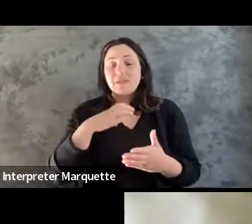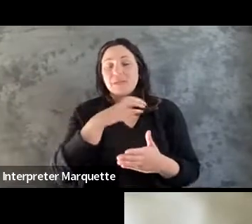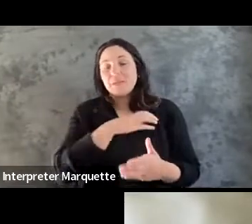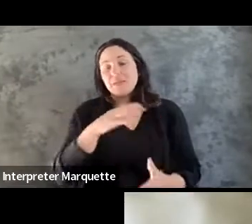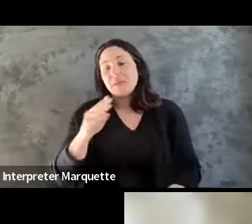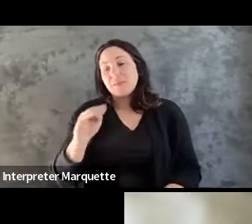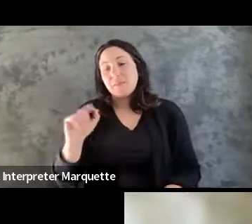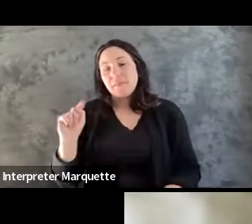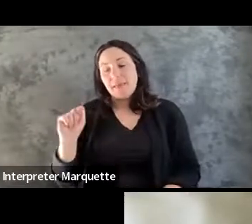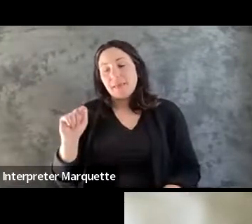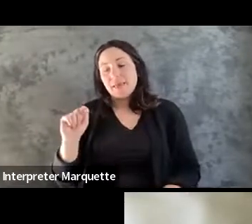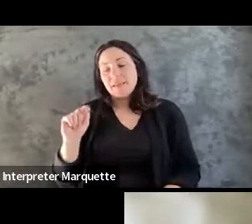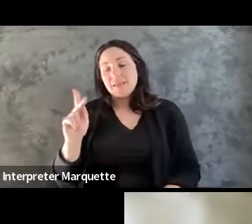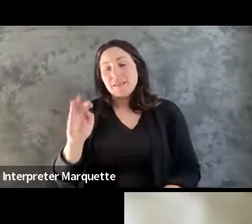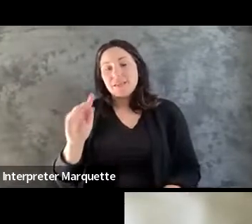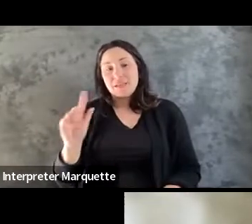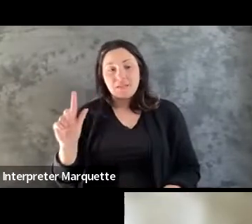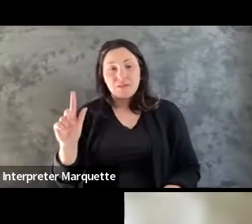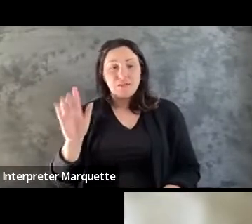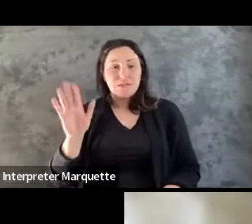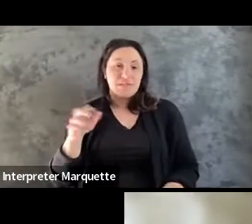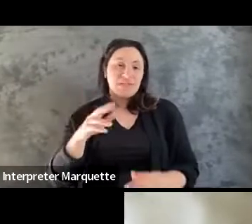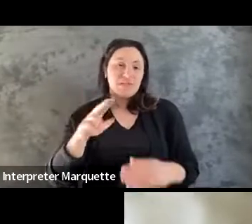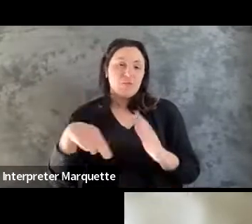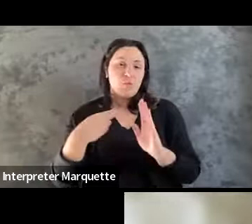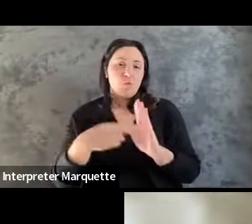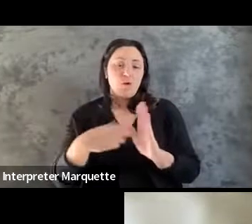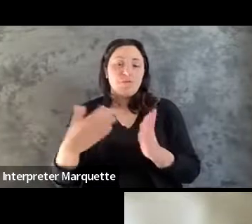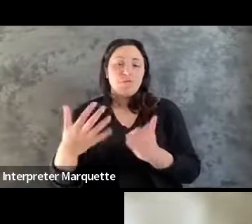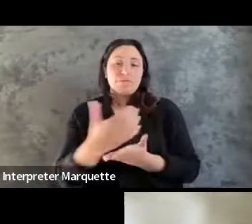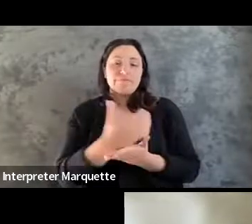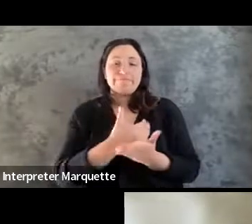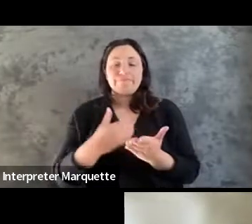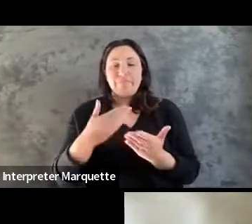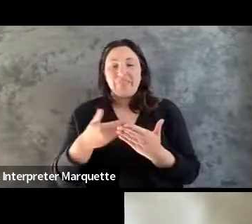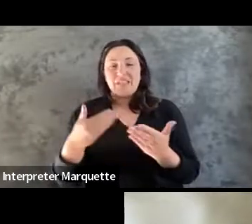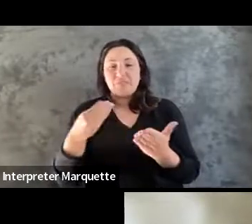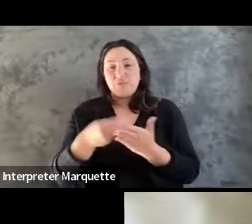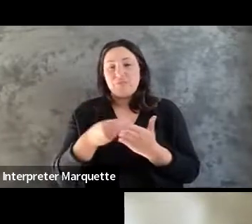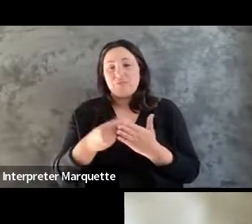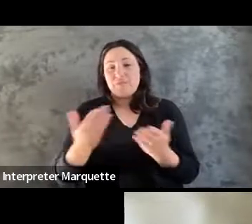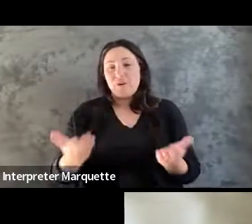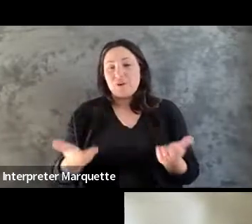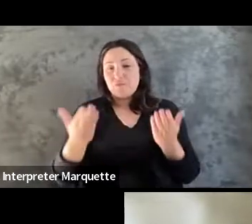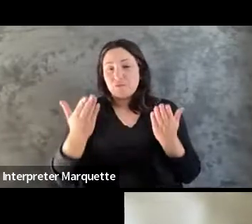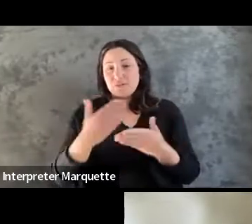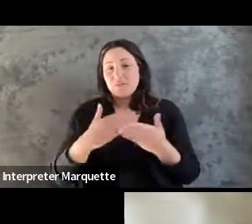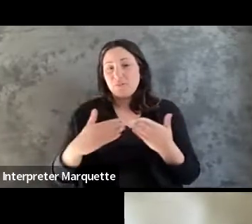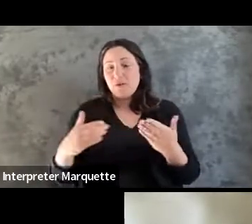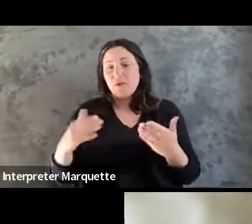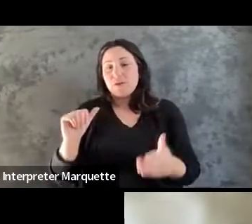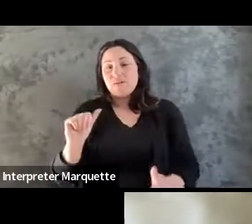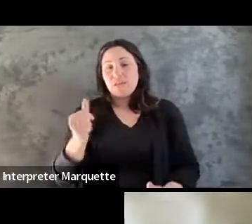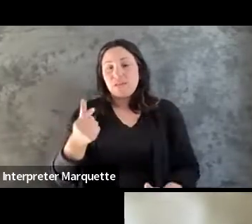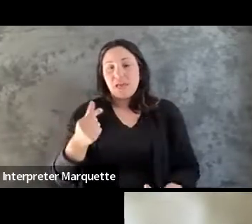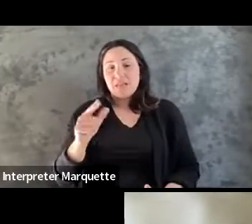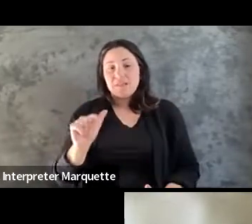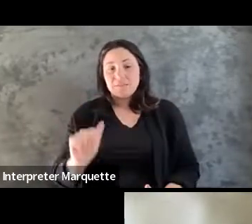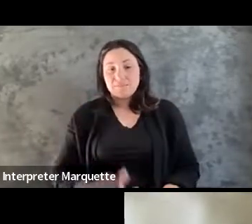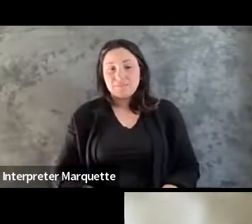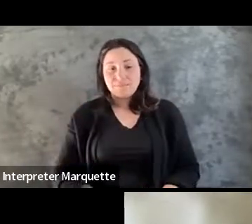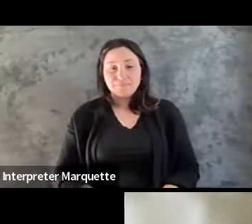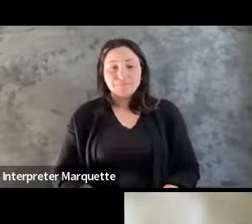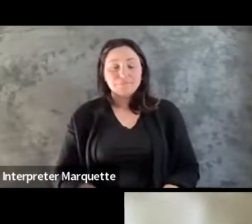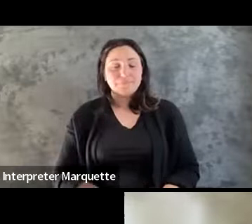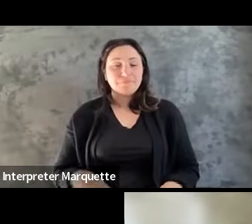role in procuring items for the fundraising portion of the gala. And I think